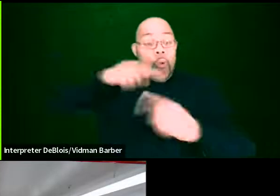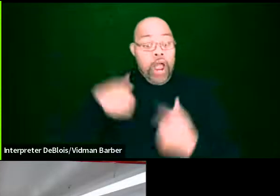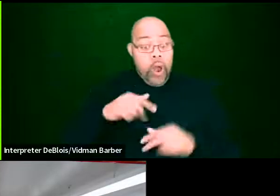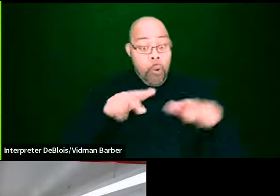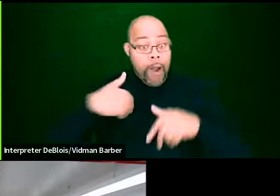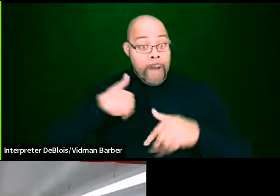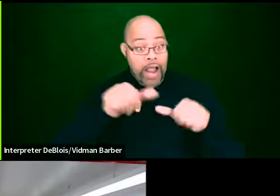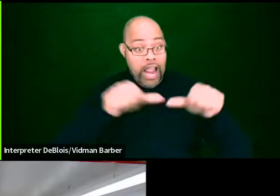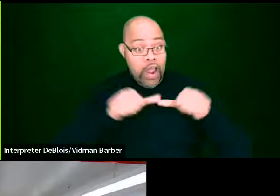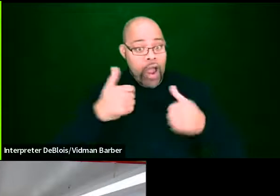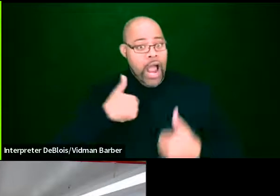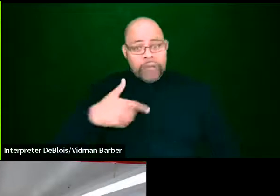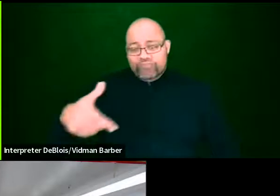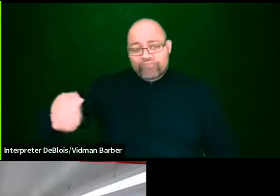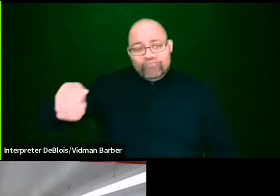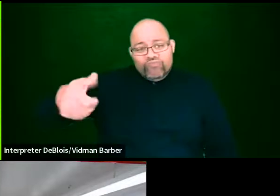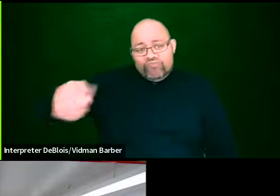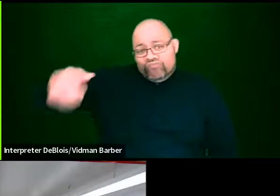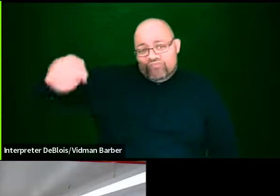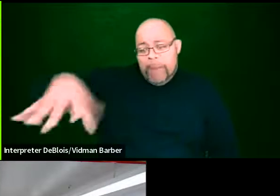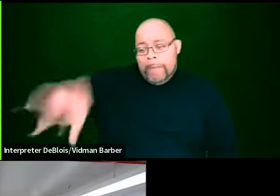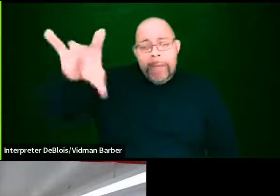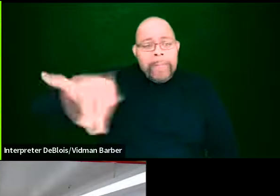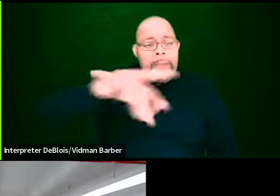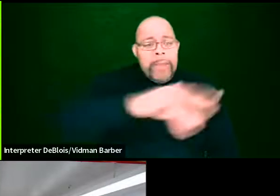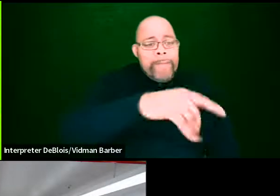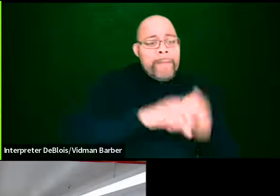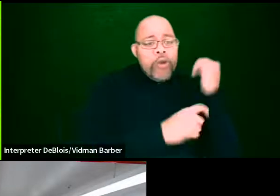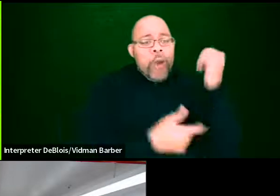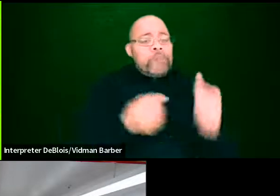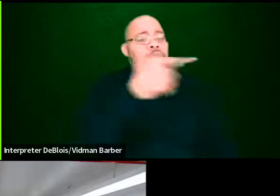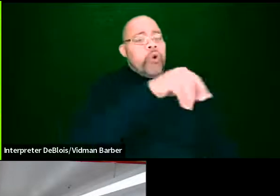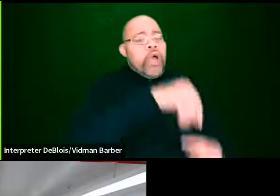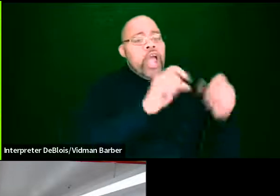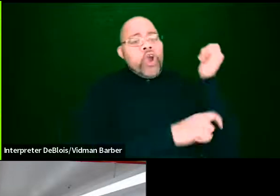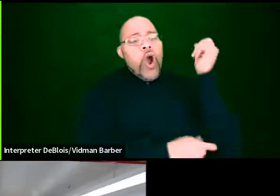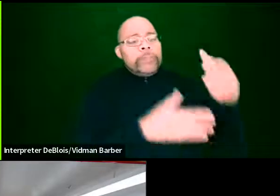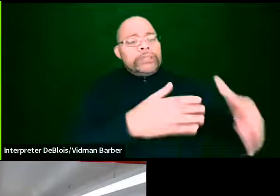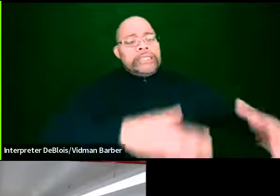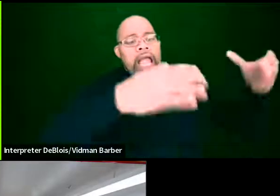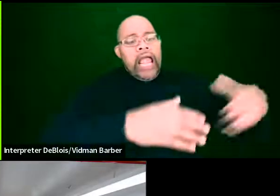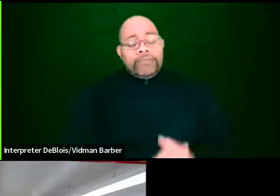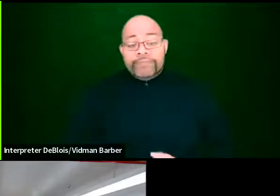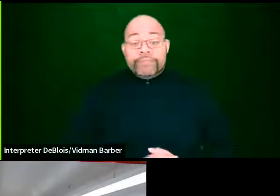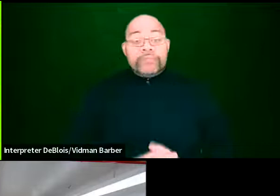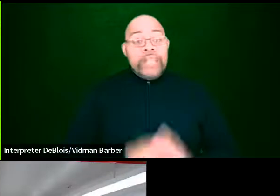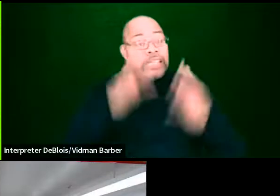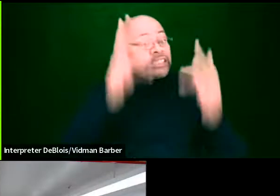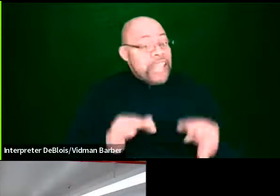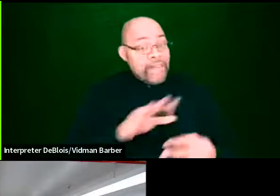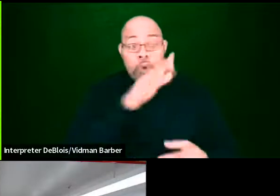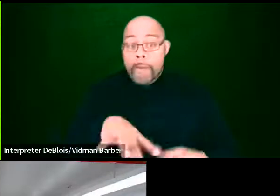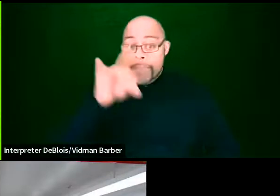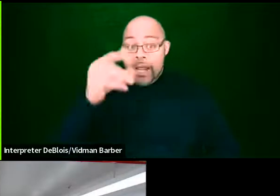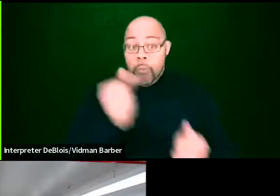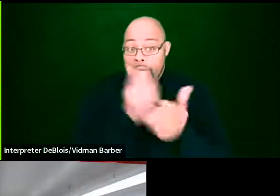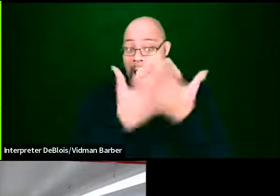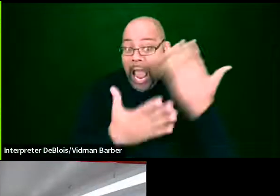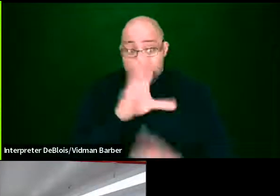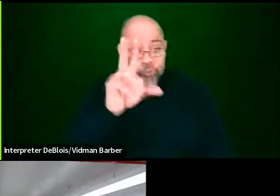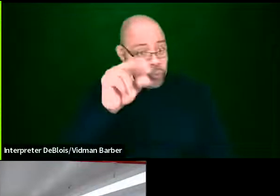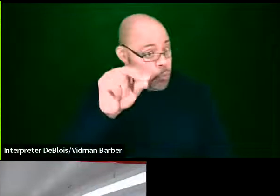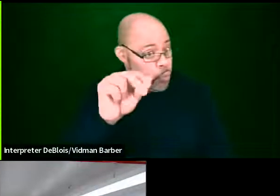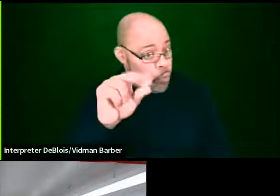my neighborhood, I'll just take my trash grabber and pick up the trash and drop it in the trash can. Definitely never pick up trash with your